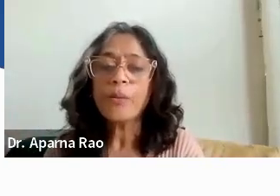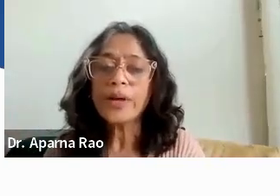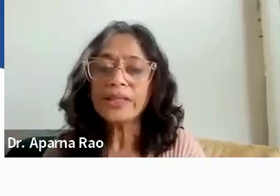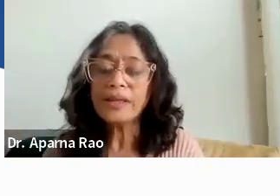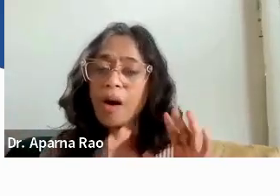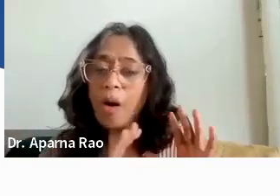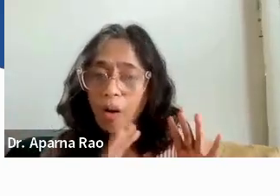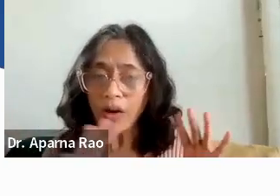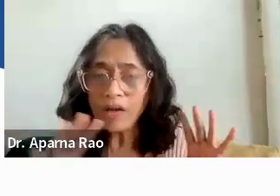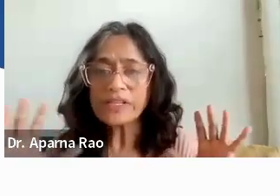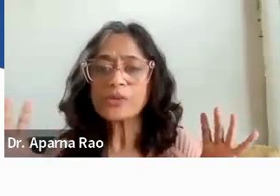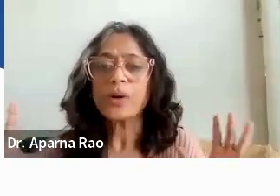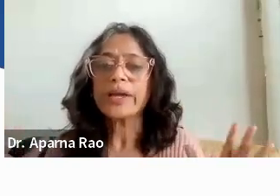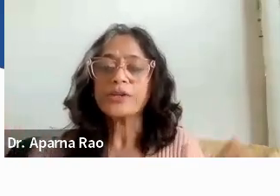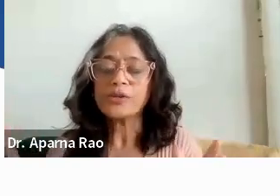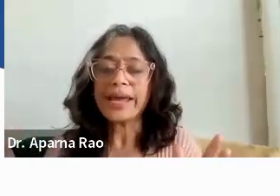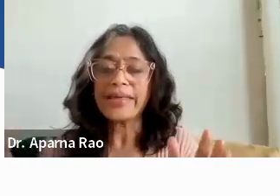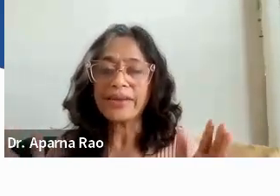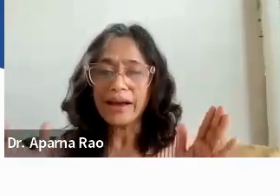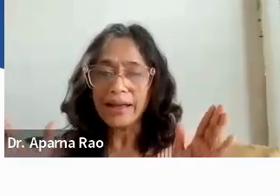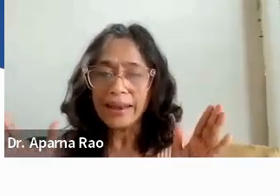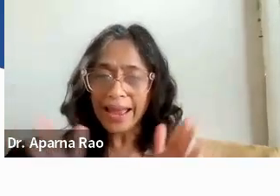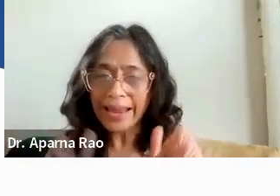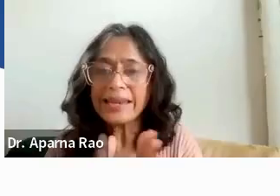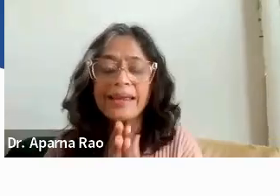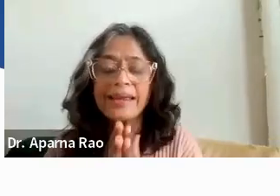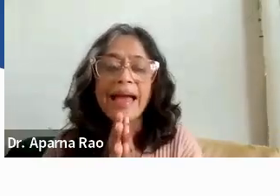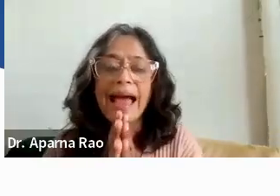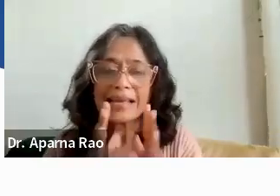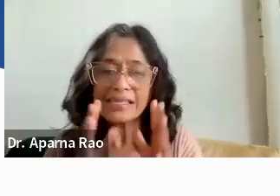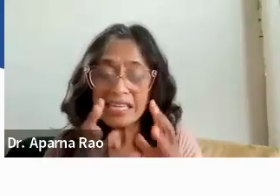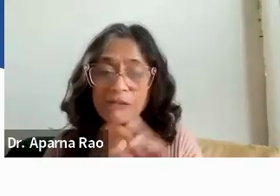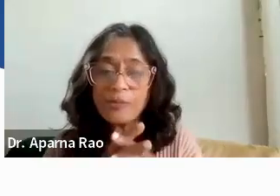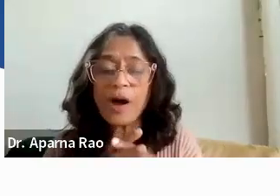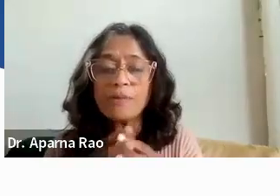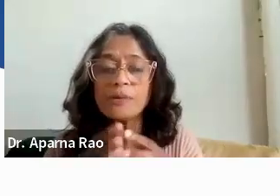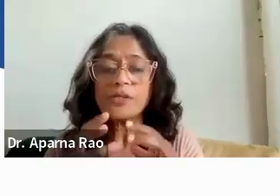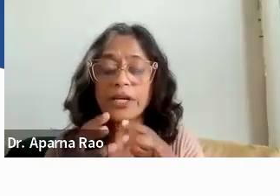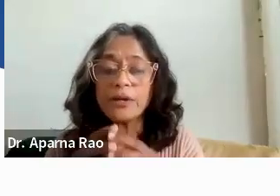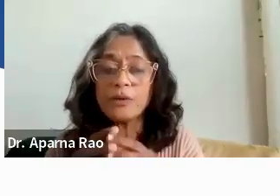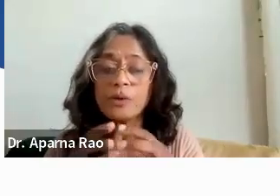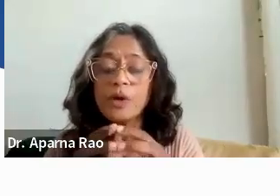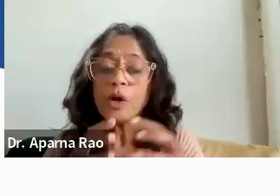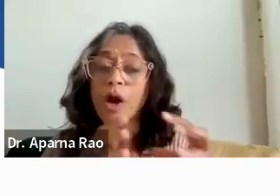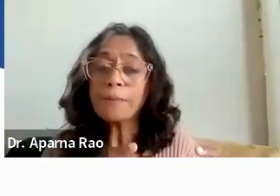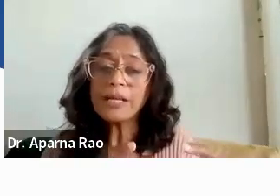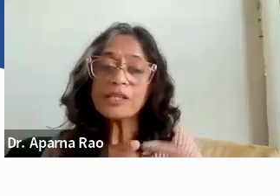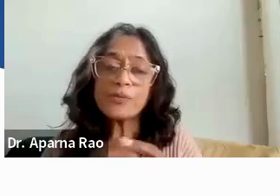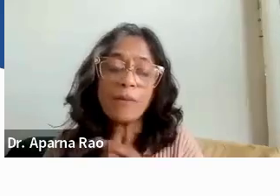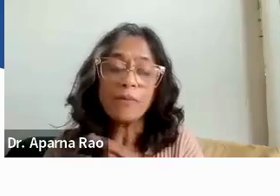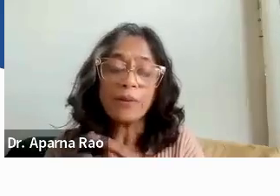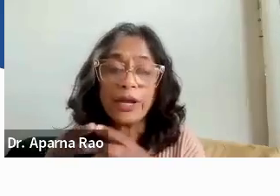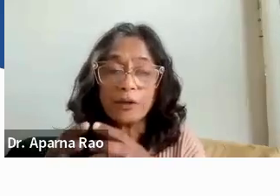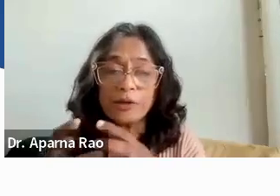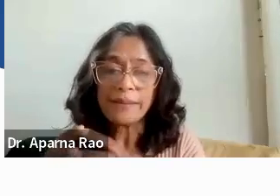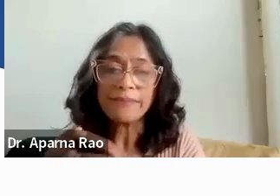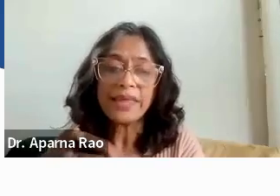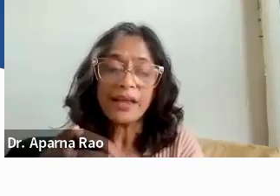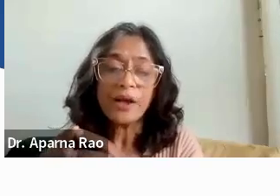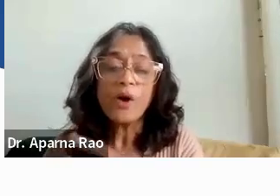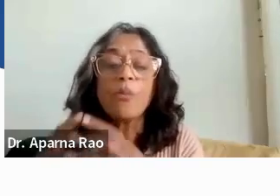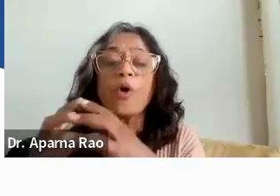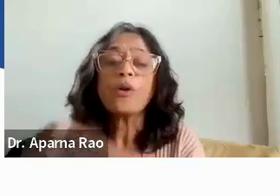improvement with all of us working together, aligning as these problems into complex problem